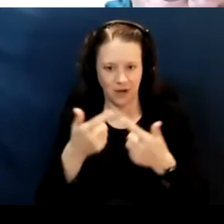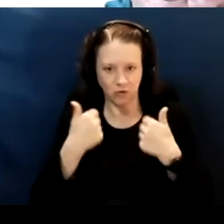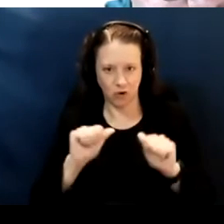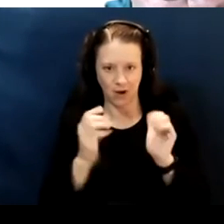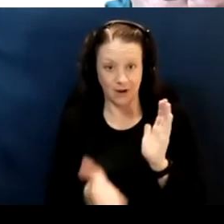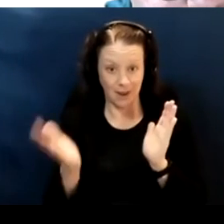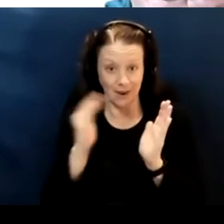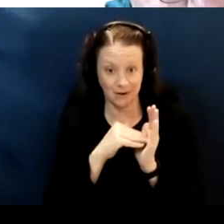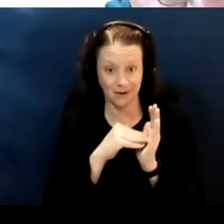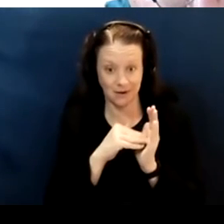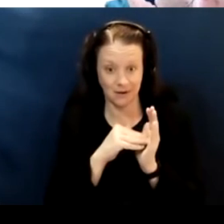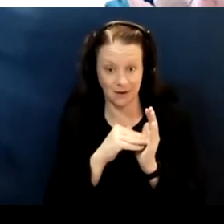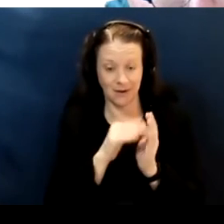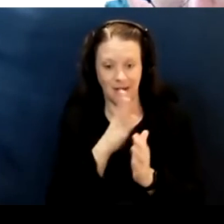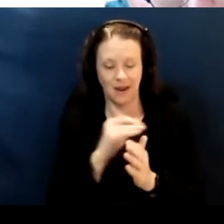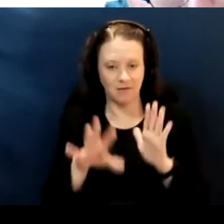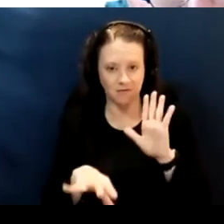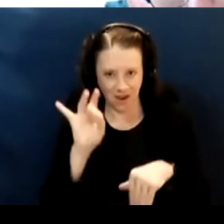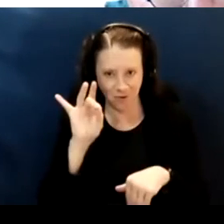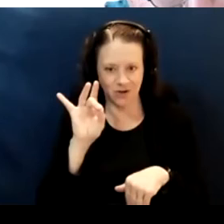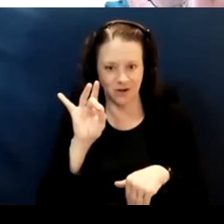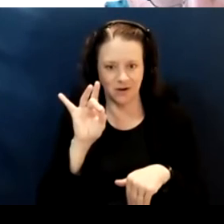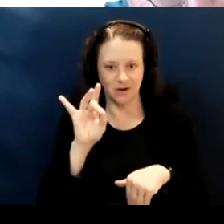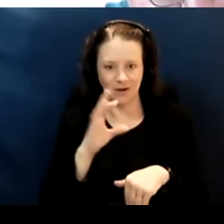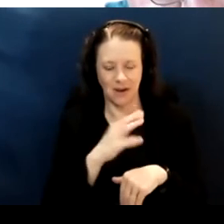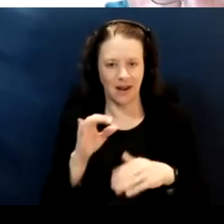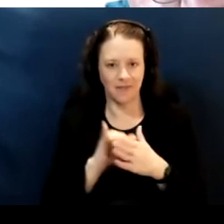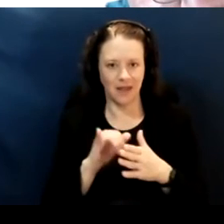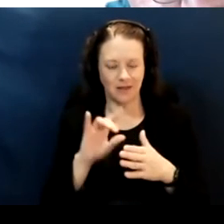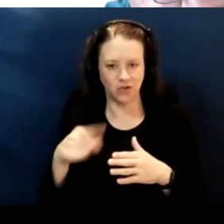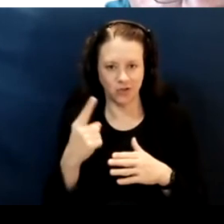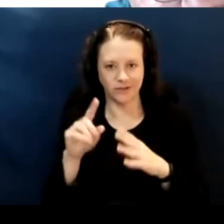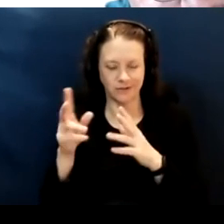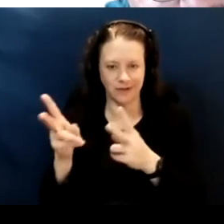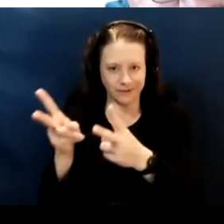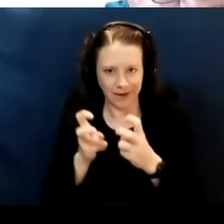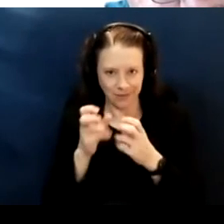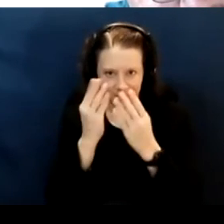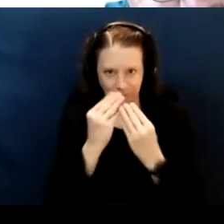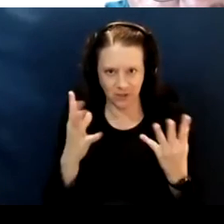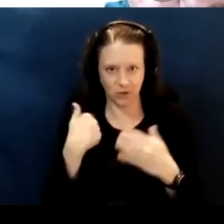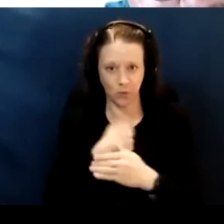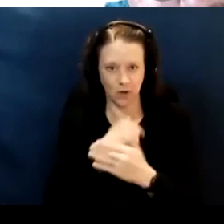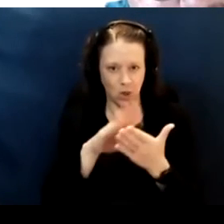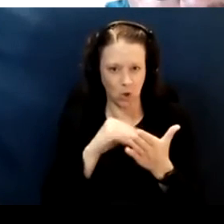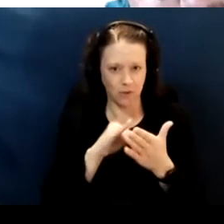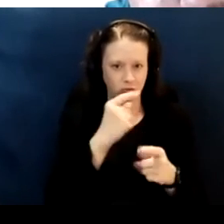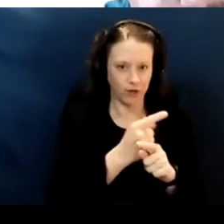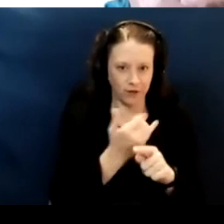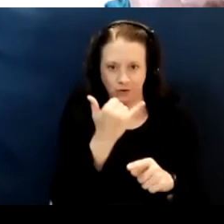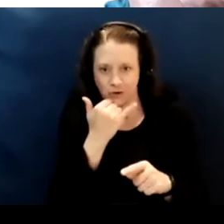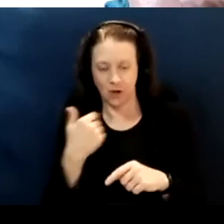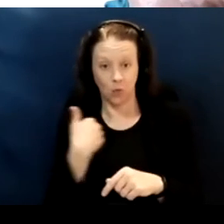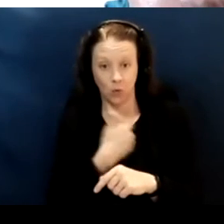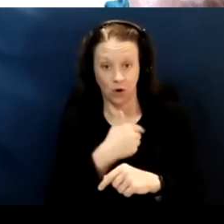again and found it. And that goes from taking the information that we learn what's right and wrong. And as we are ILCs